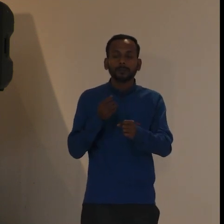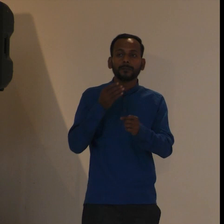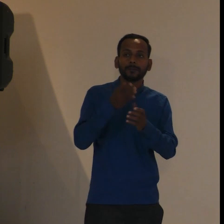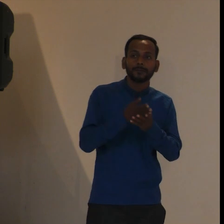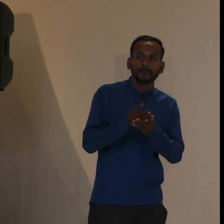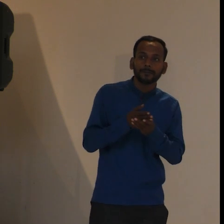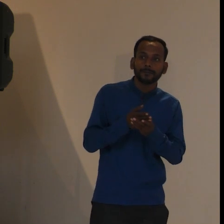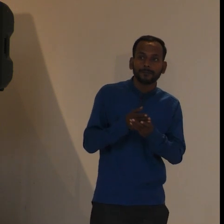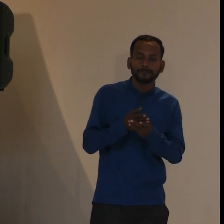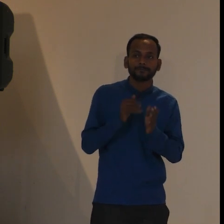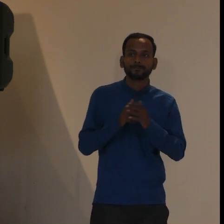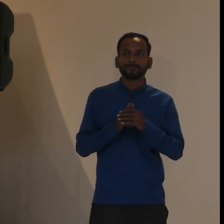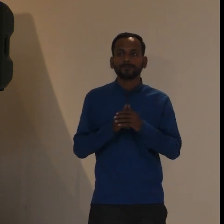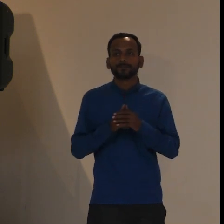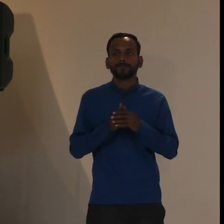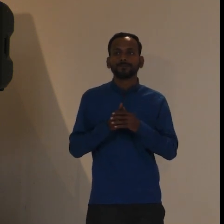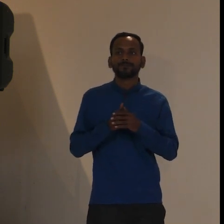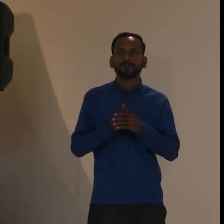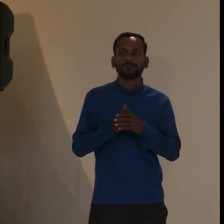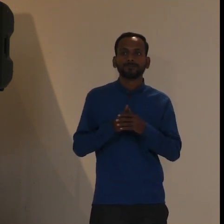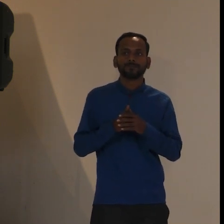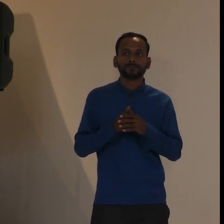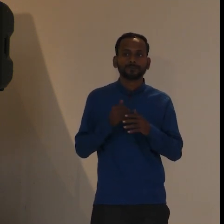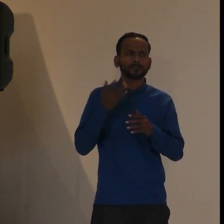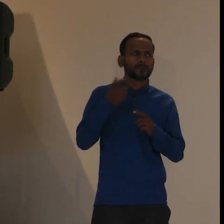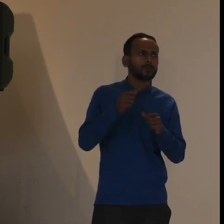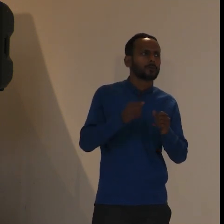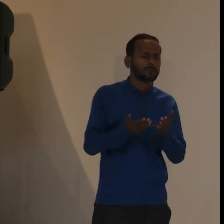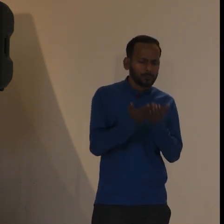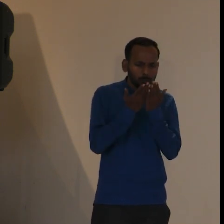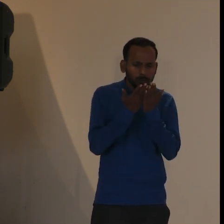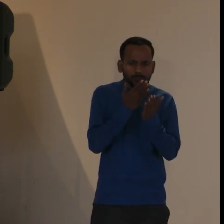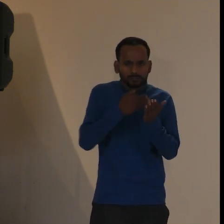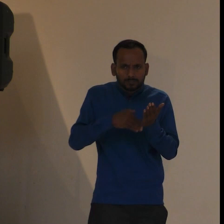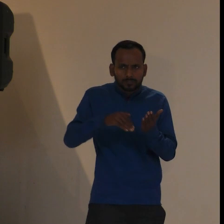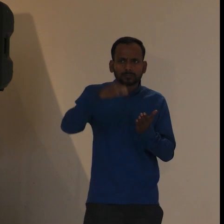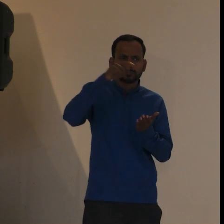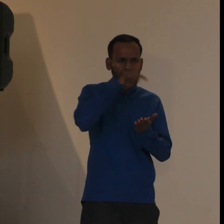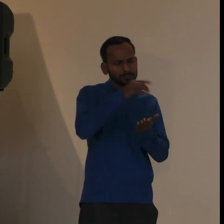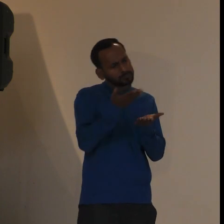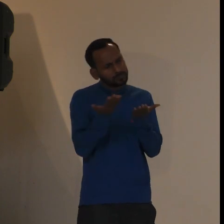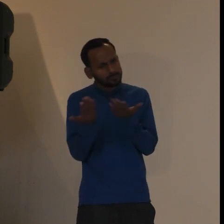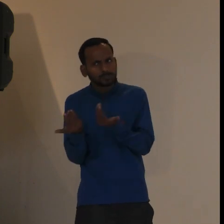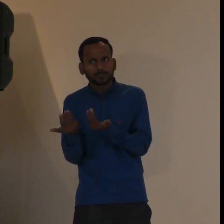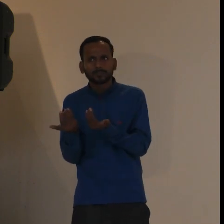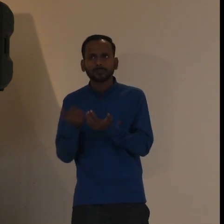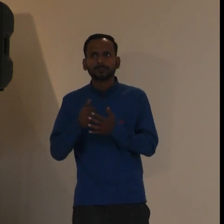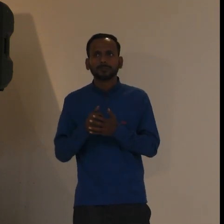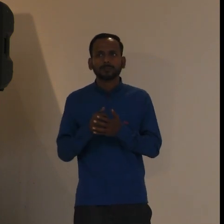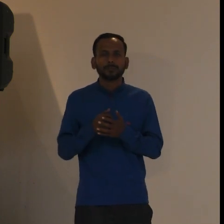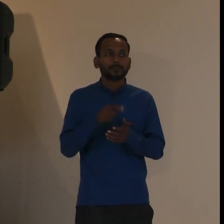ever questioned why the monstrance doesn't look like a pelican. Yeah, but my question is slightly different. The production